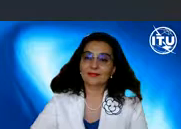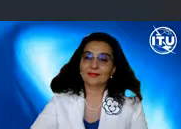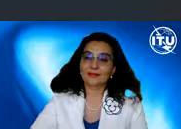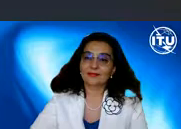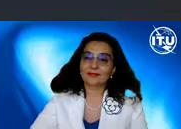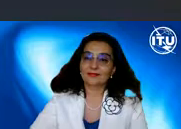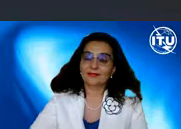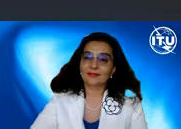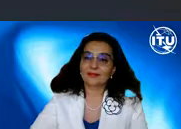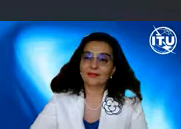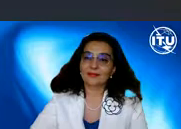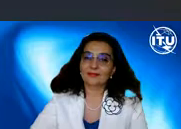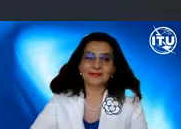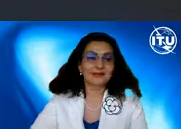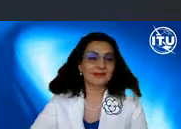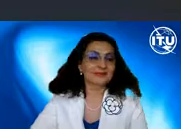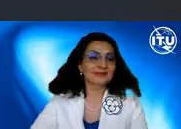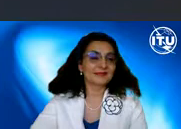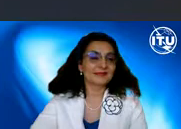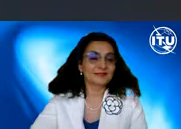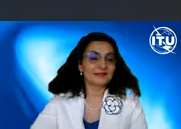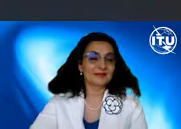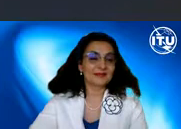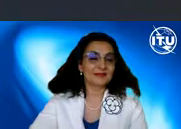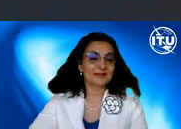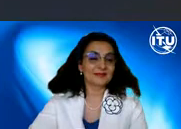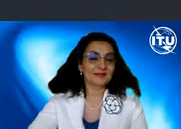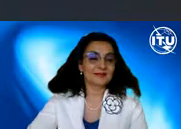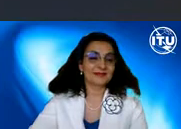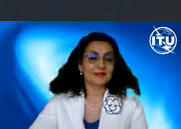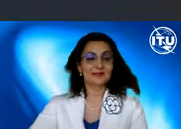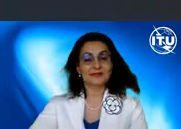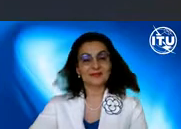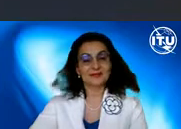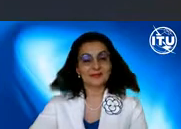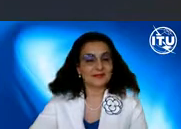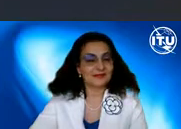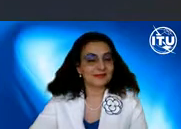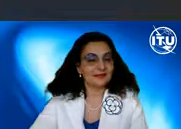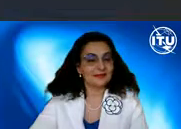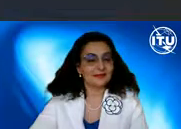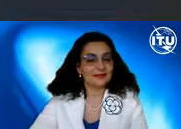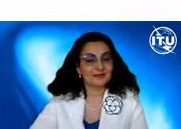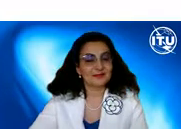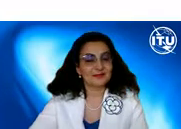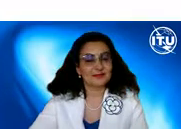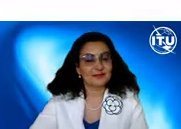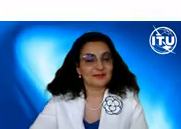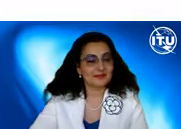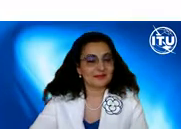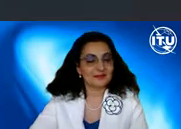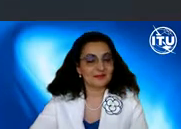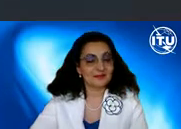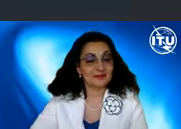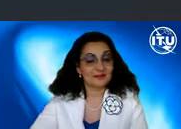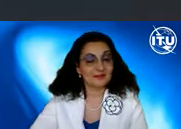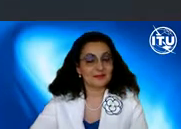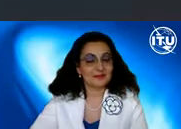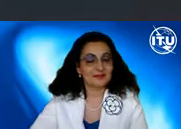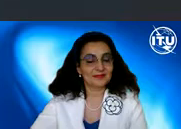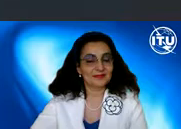community into the work that we do. They know the situation best. So at the UN, we may not always have the technical